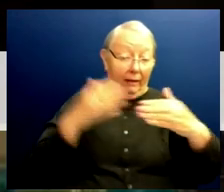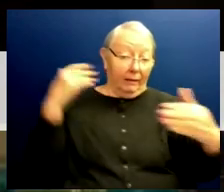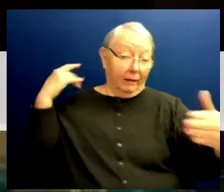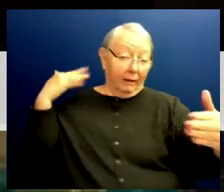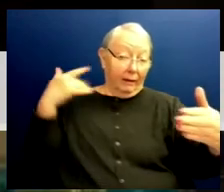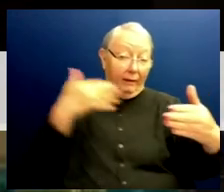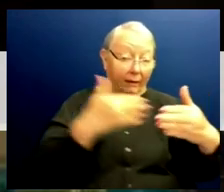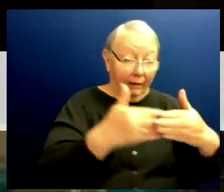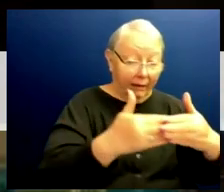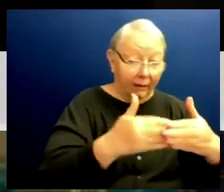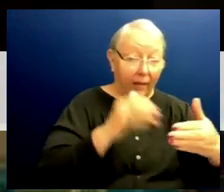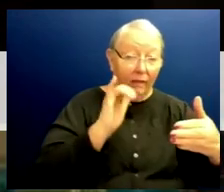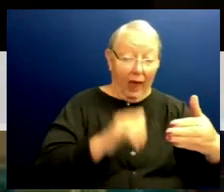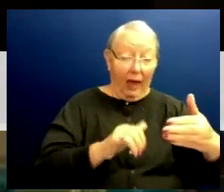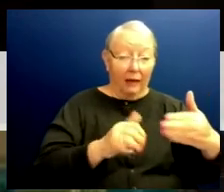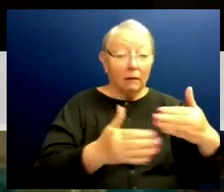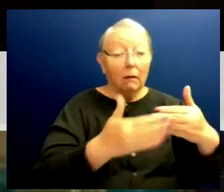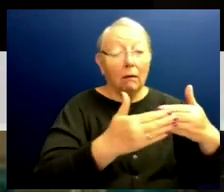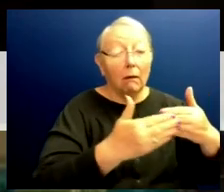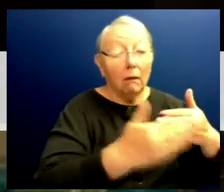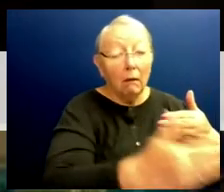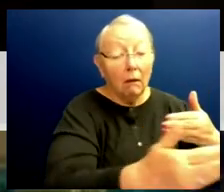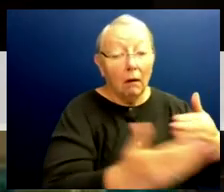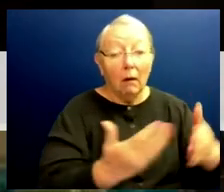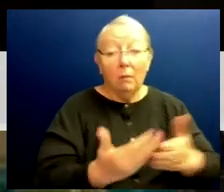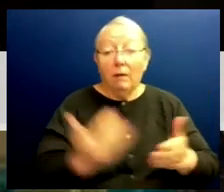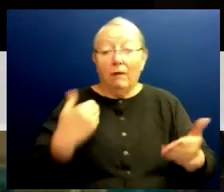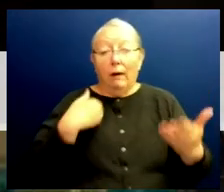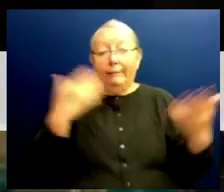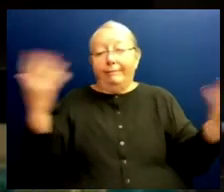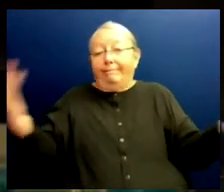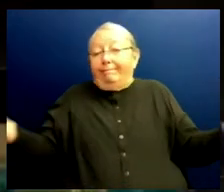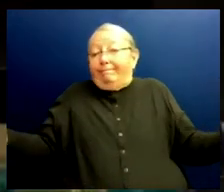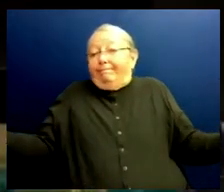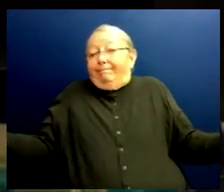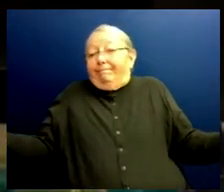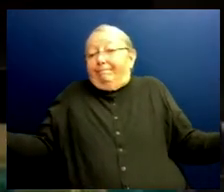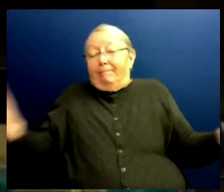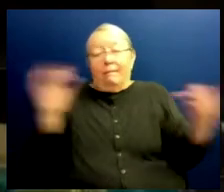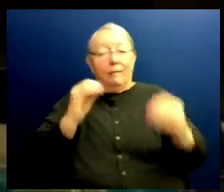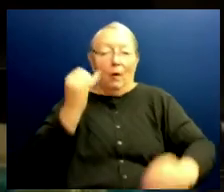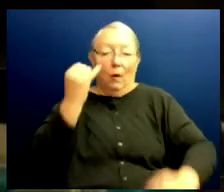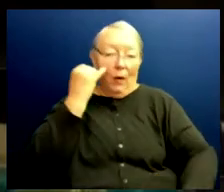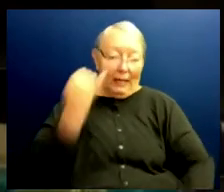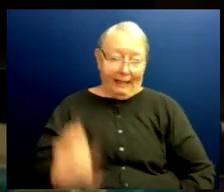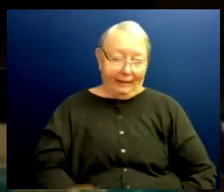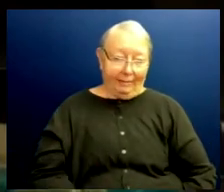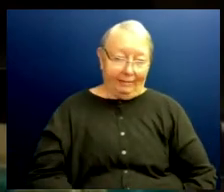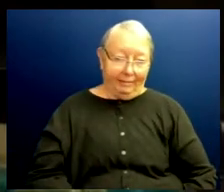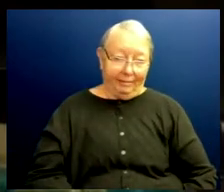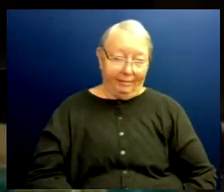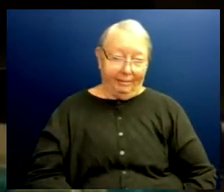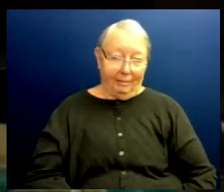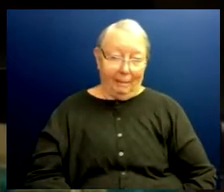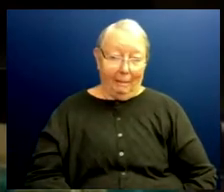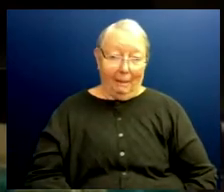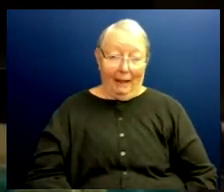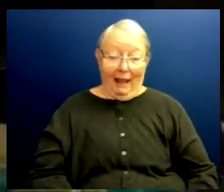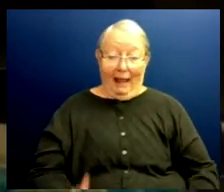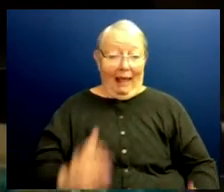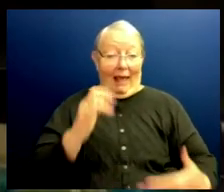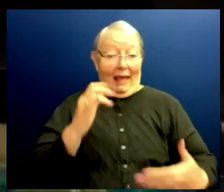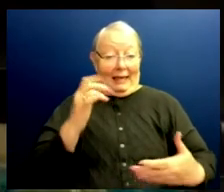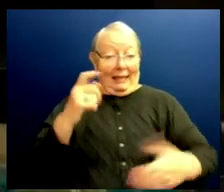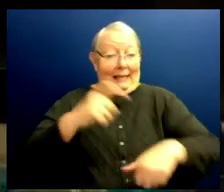as what happened before that, have no idea. In fact, does time even have any conceptual meaning? I don't